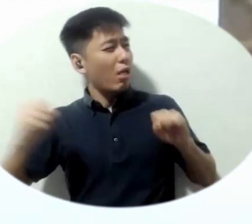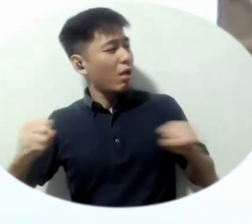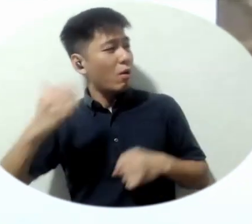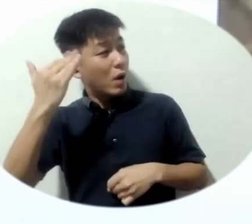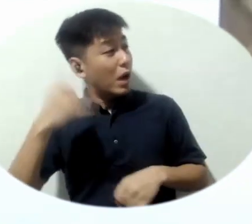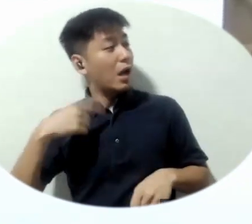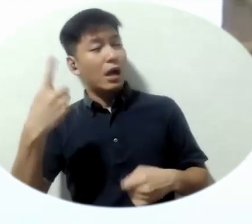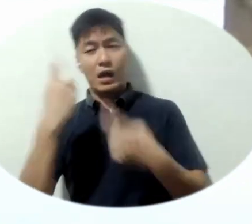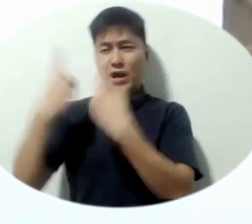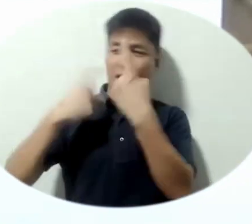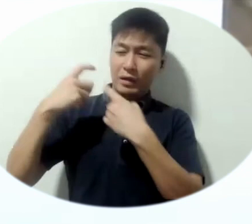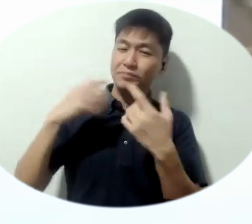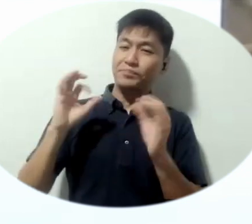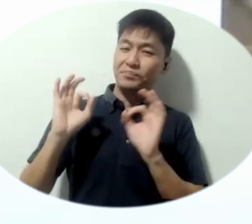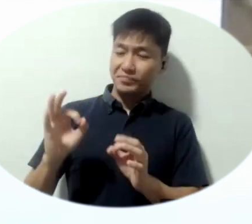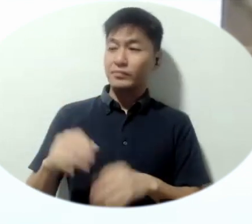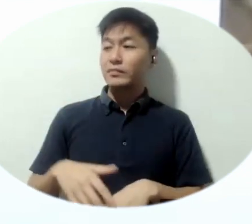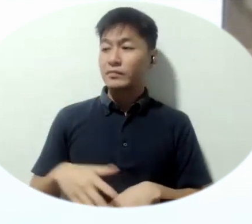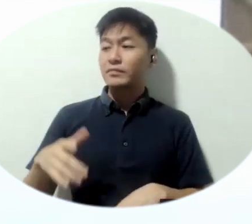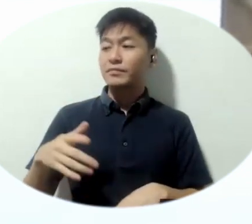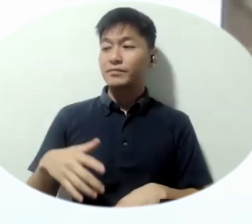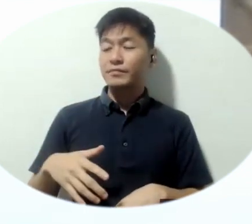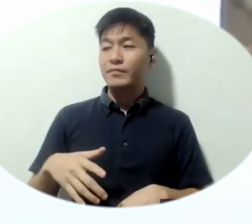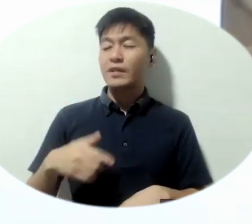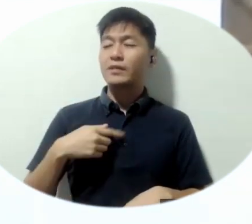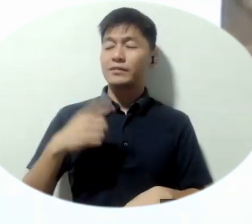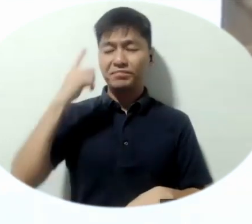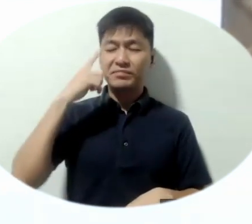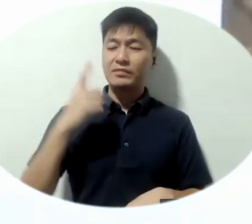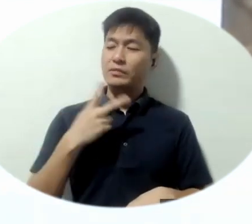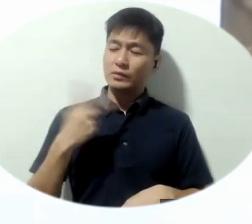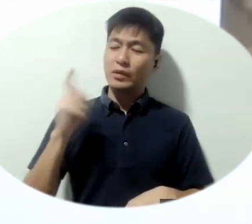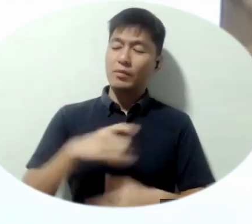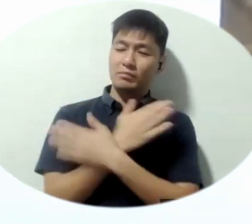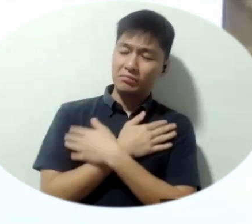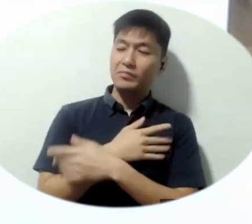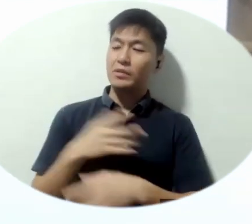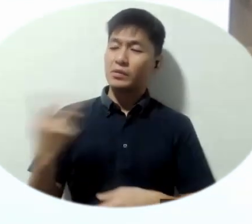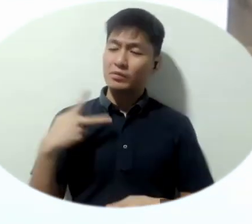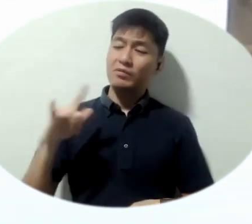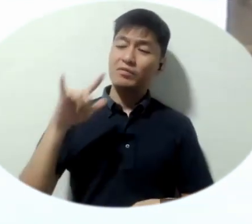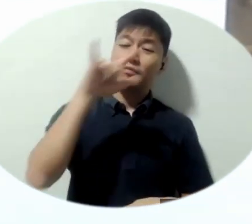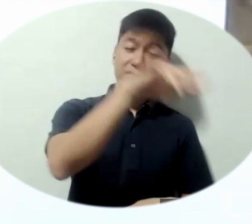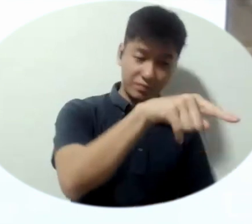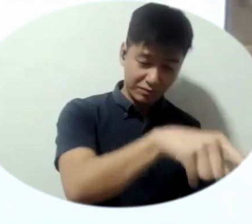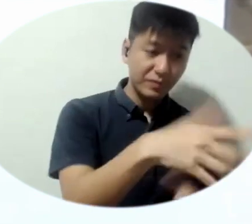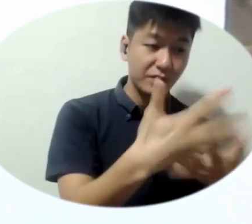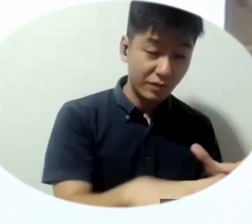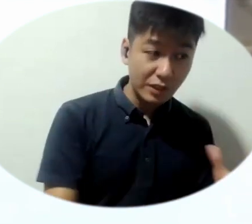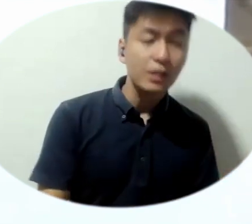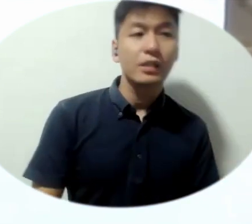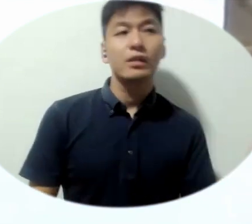was able to take her for a break, and then we came back again, but we had to live with the